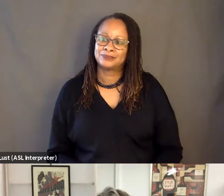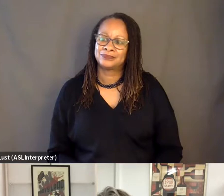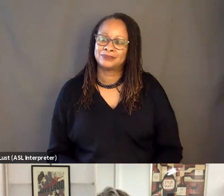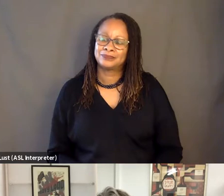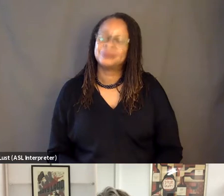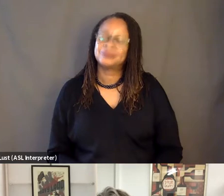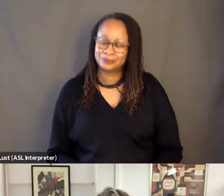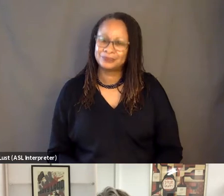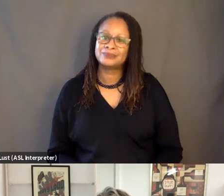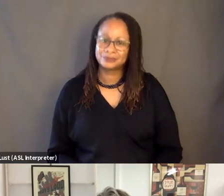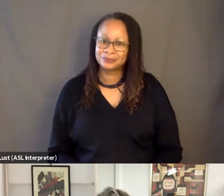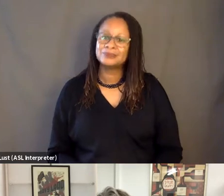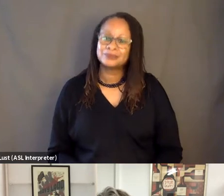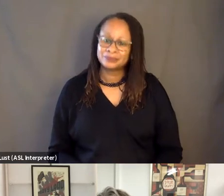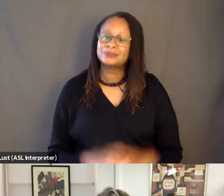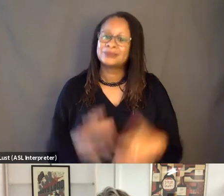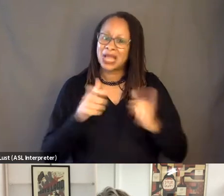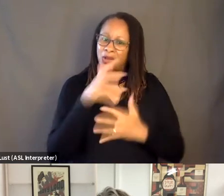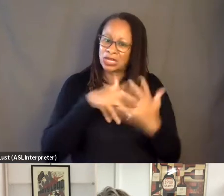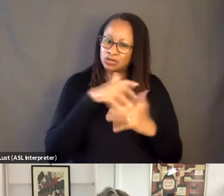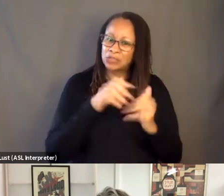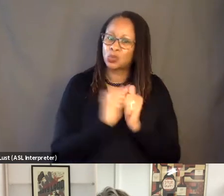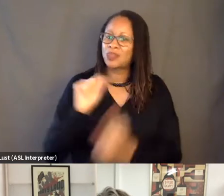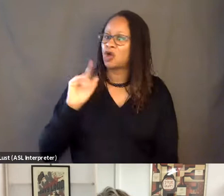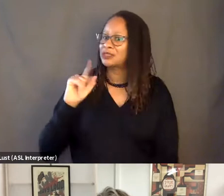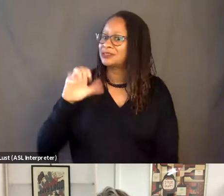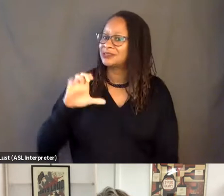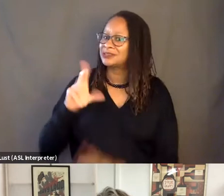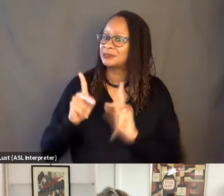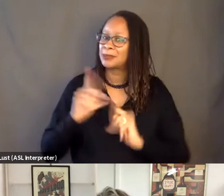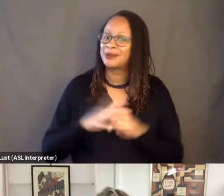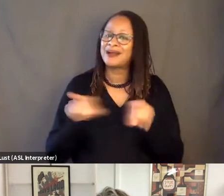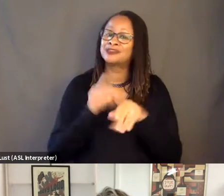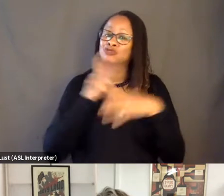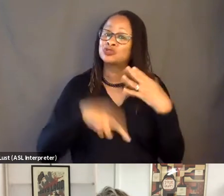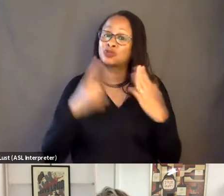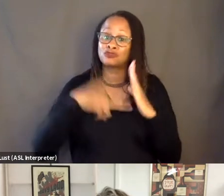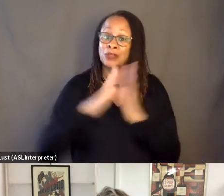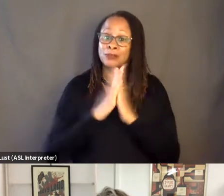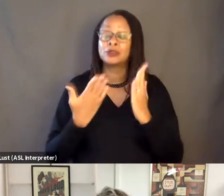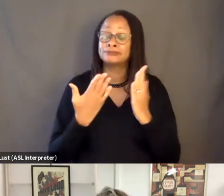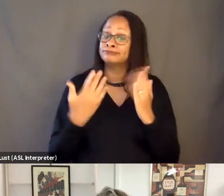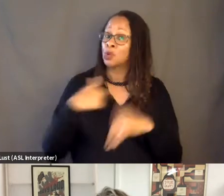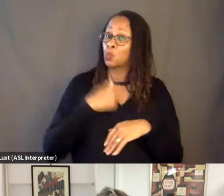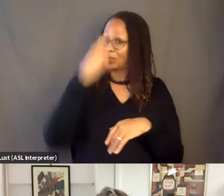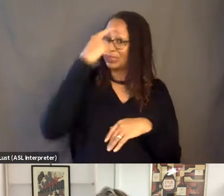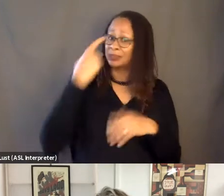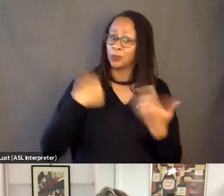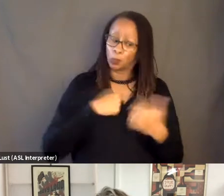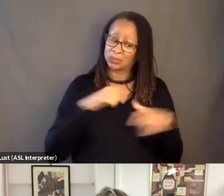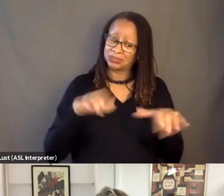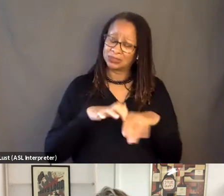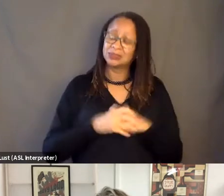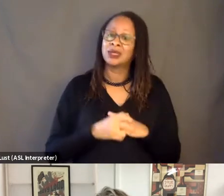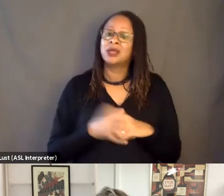and you interact with autistic people in a different way as a result of reading this book, I think, at least we did. We did